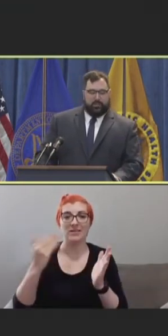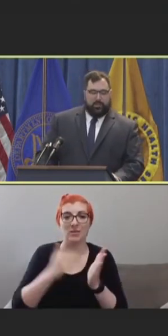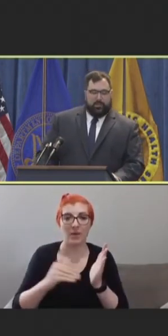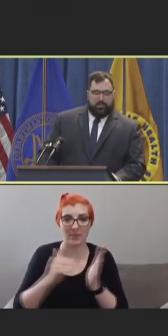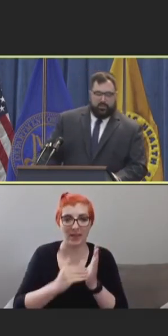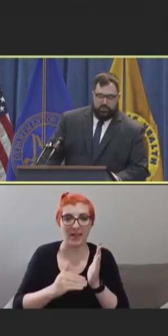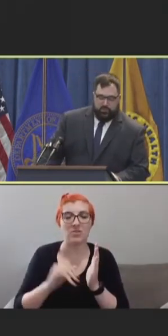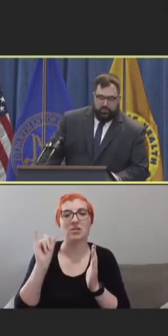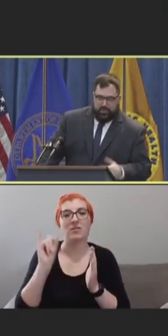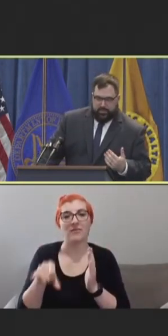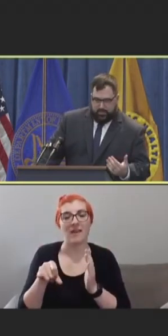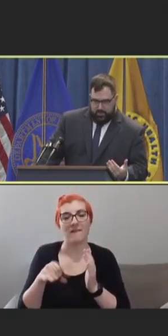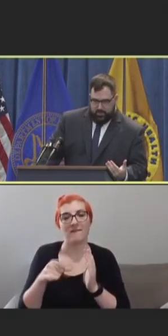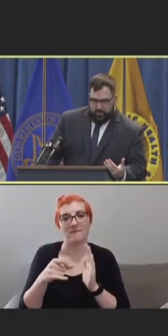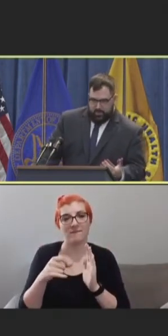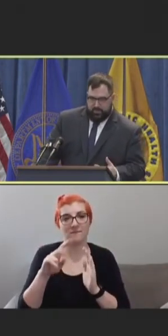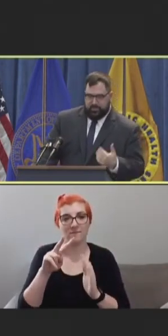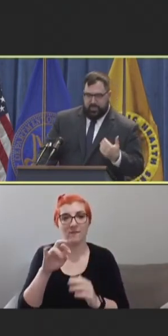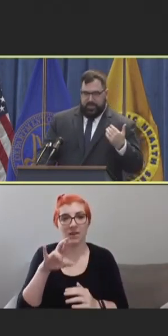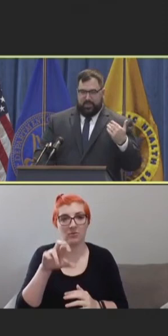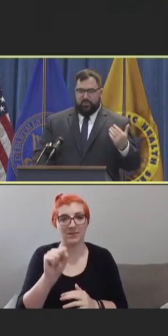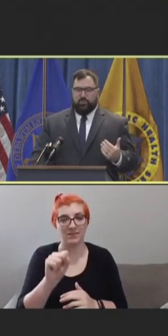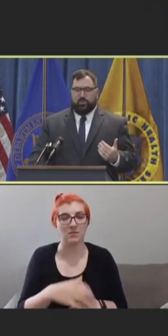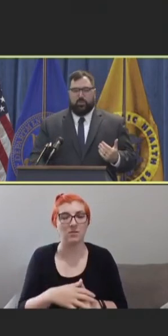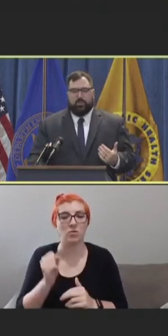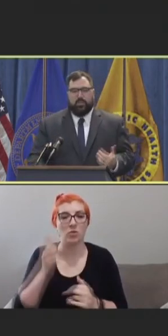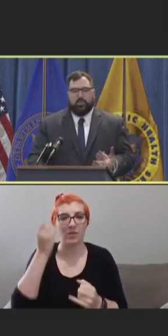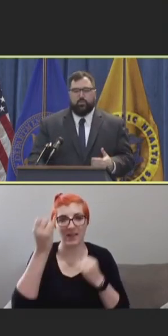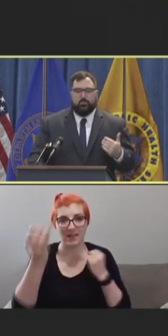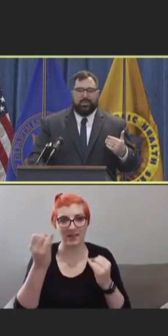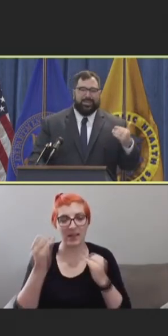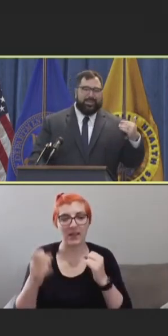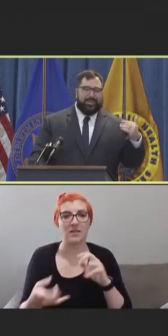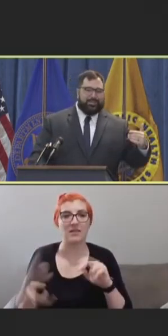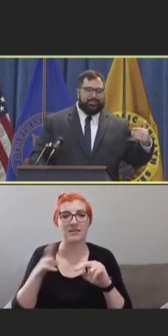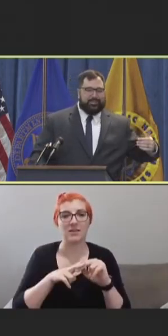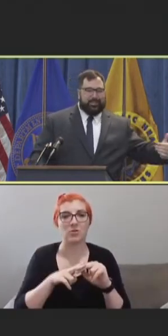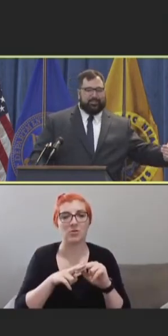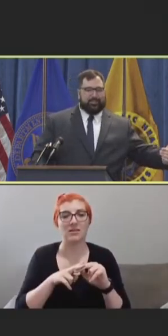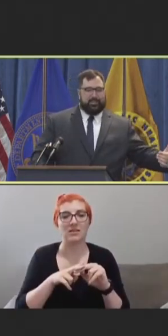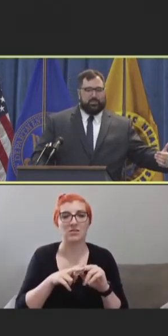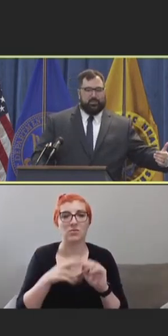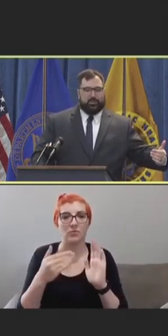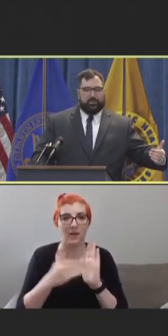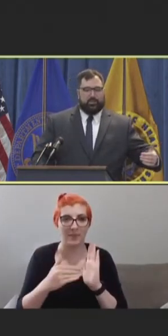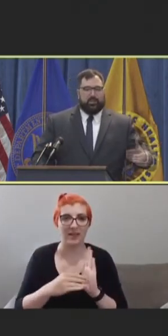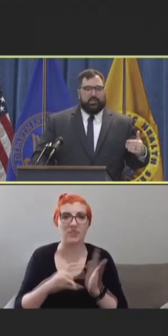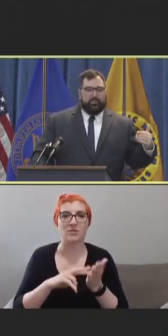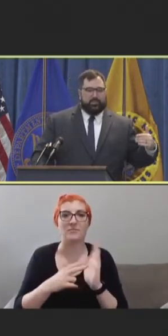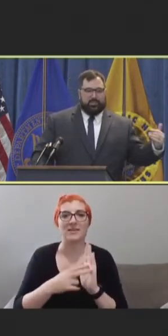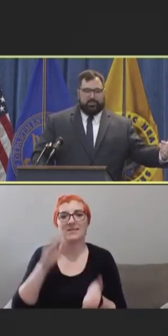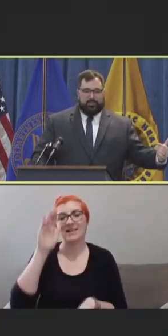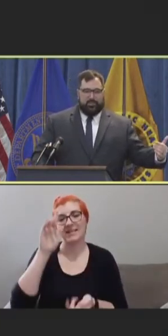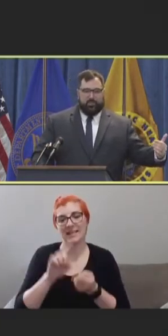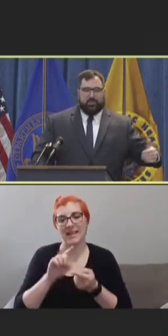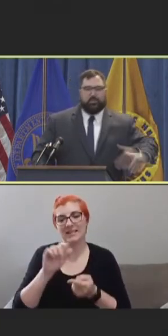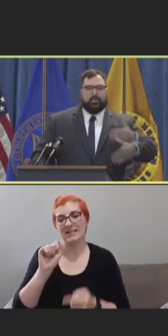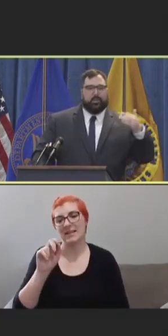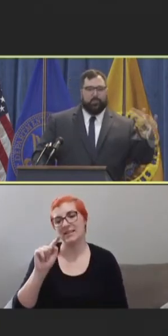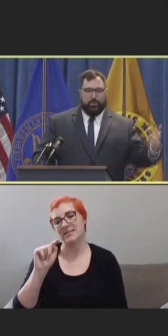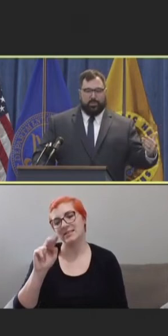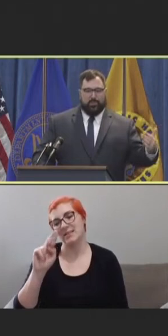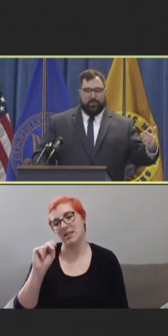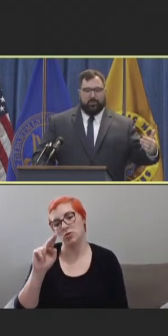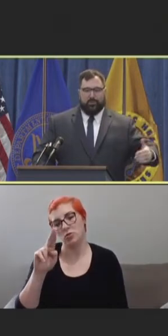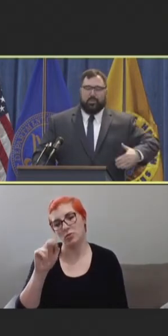virus. And so the idea here is that that increased replication would mean this is less attenuated. And if it's less attenuated, it